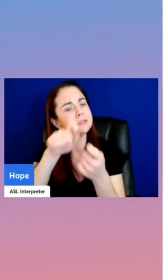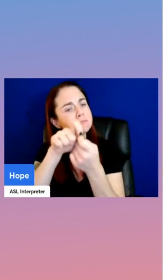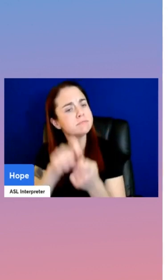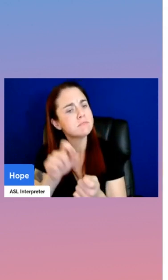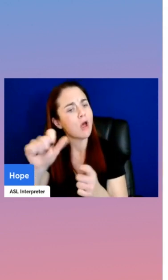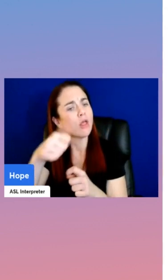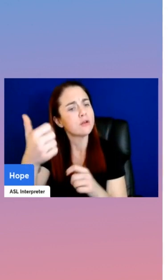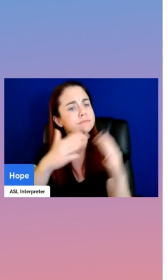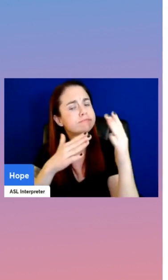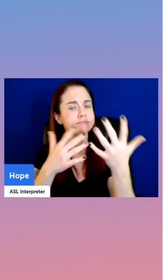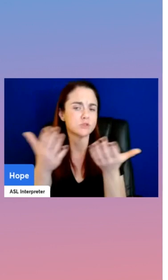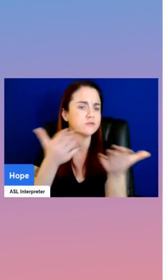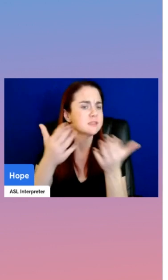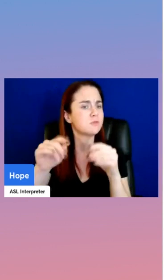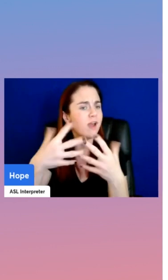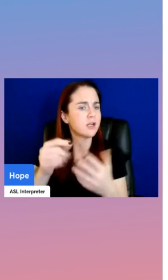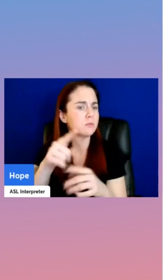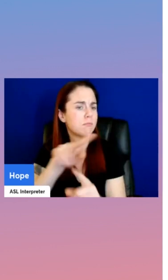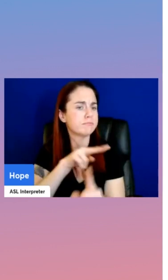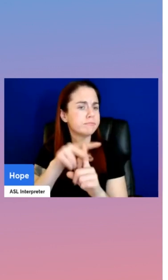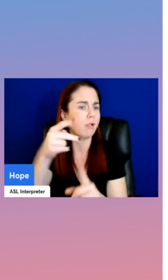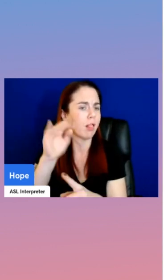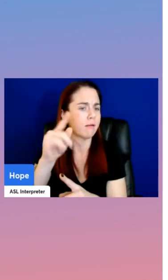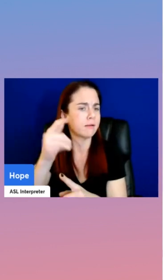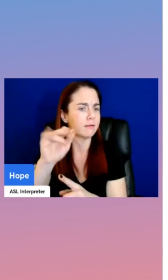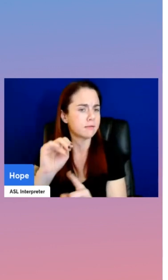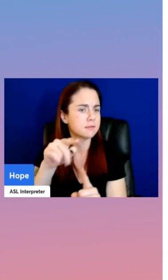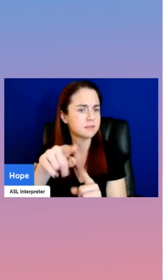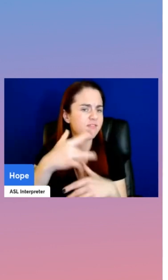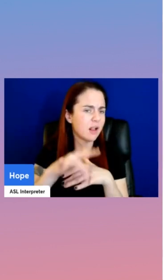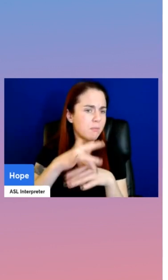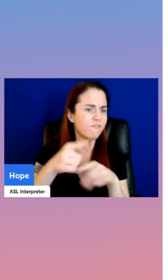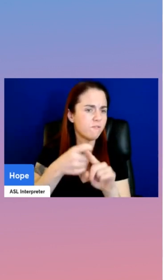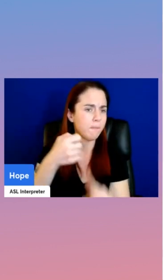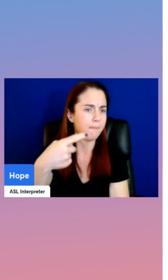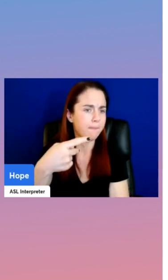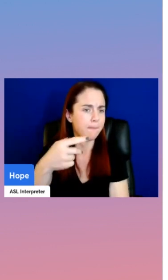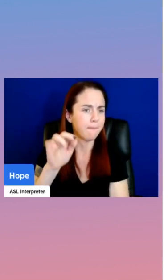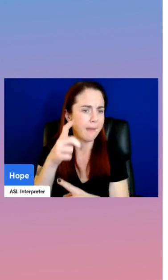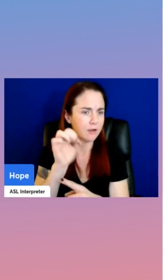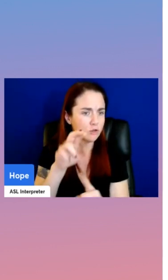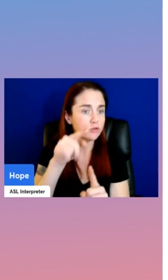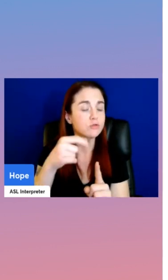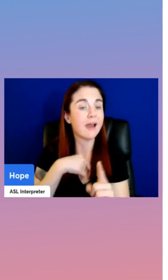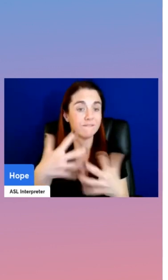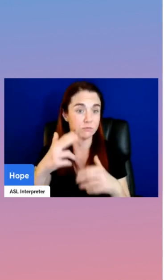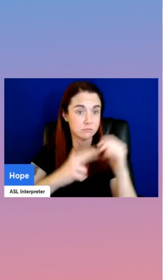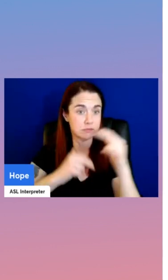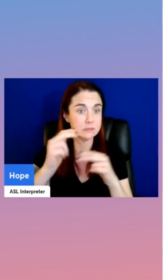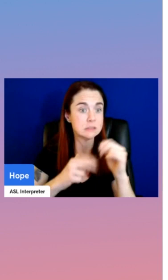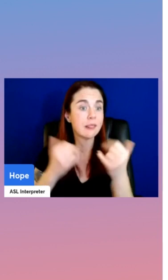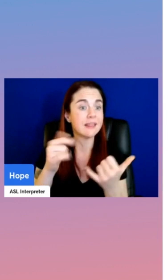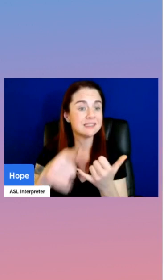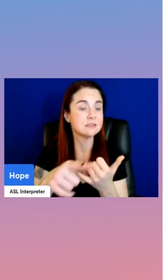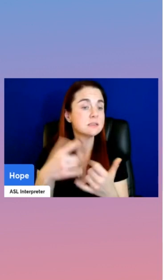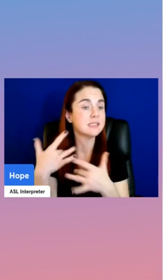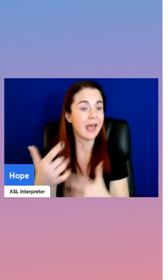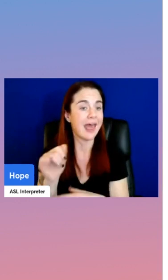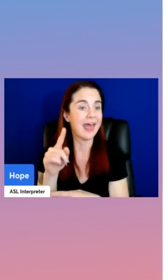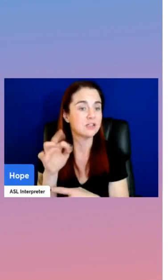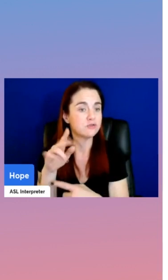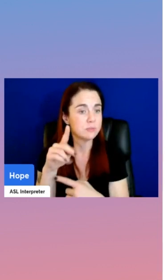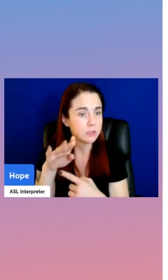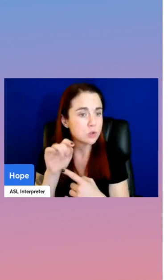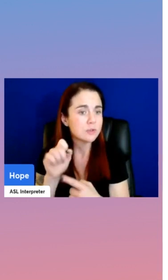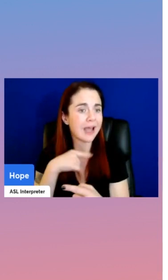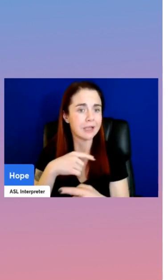service providers plugins that are made available by Packer. So I have this build attribute. So I